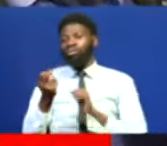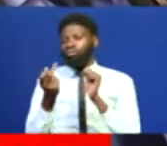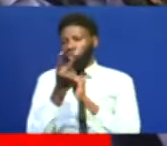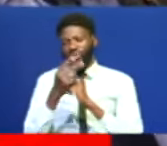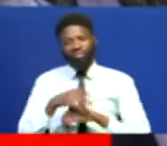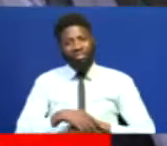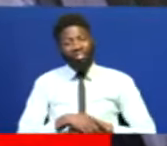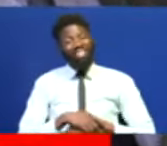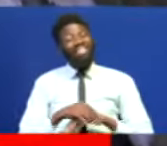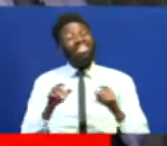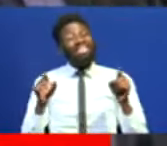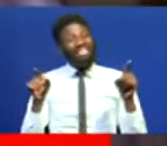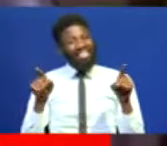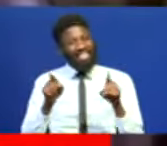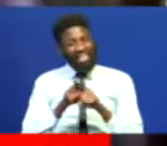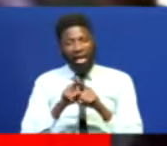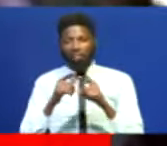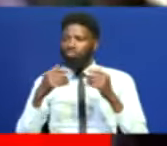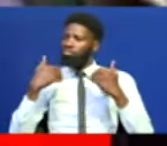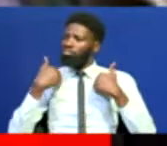whereas I,